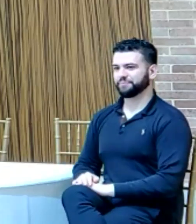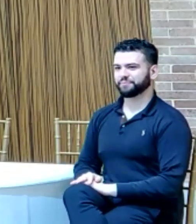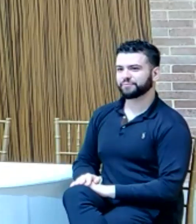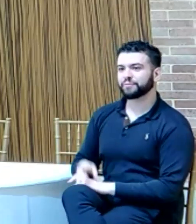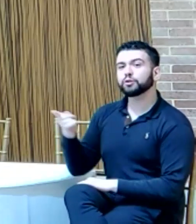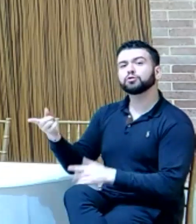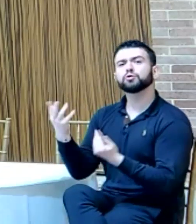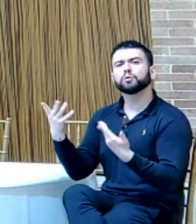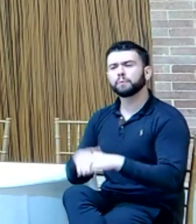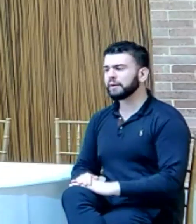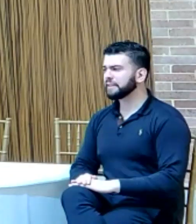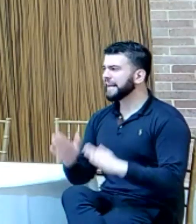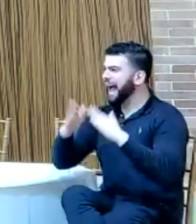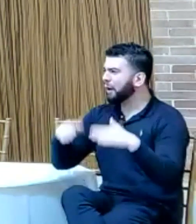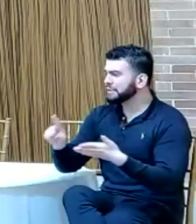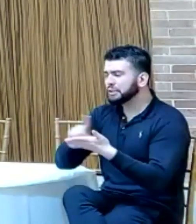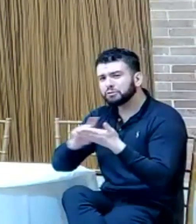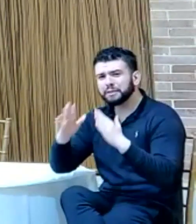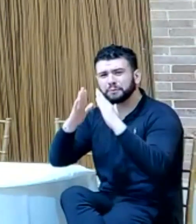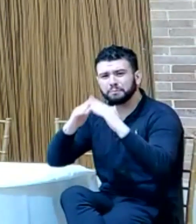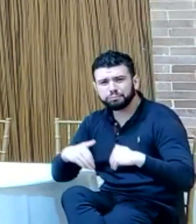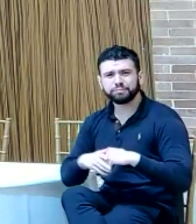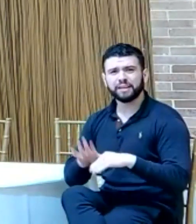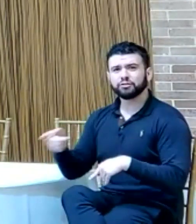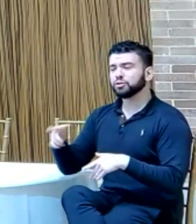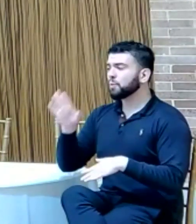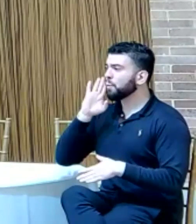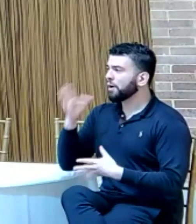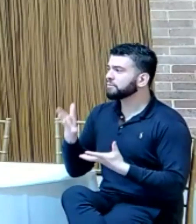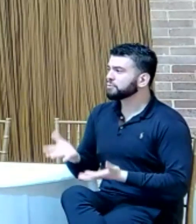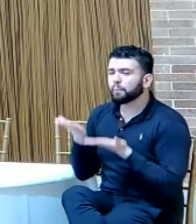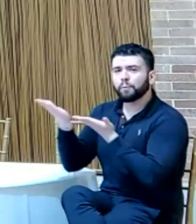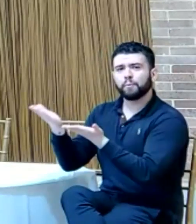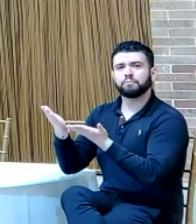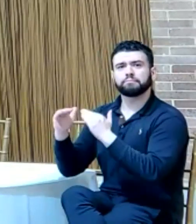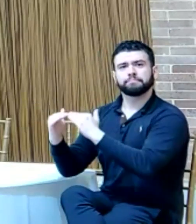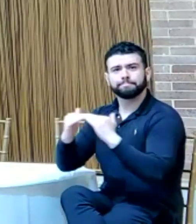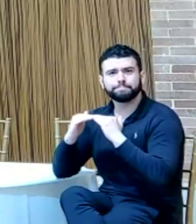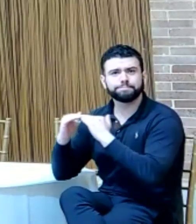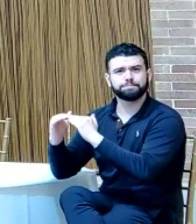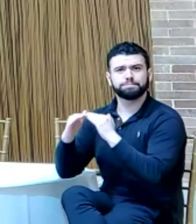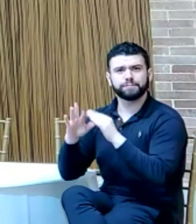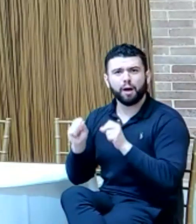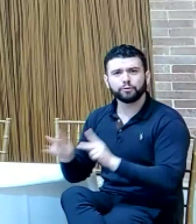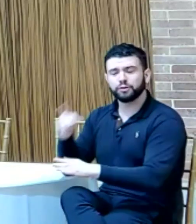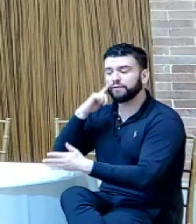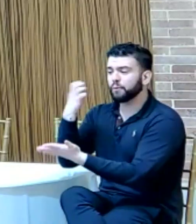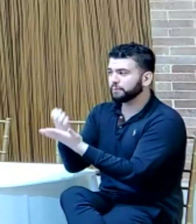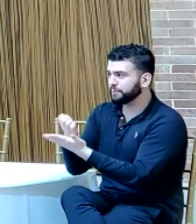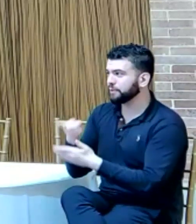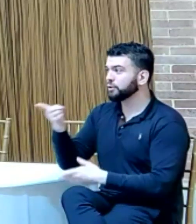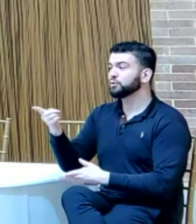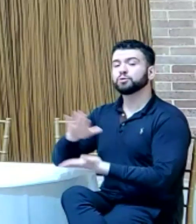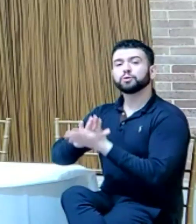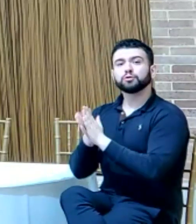eliminate housing discrimination promote Economic Opportunity and Achieve diverse inclusive communities secretary McCain joins HUD following